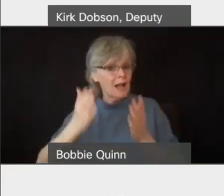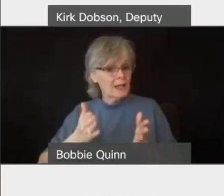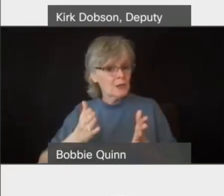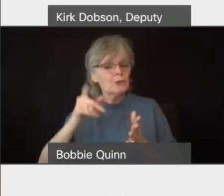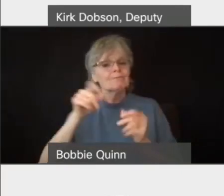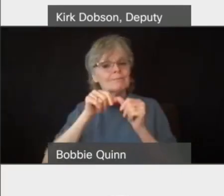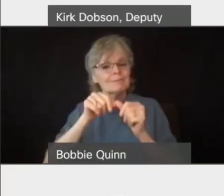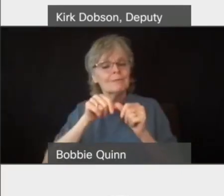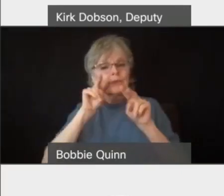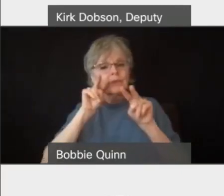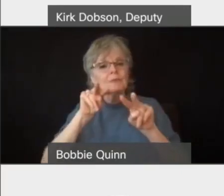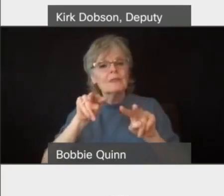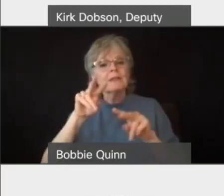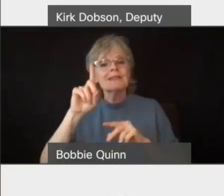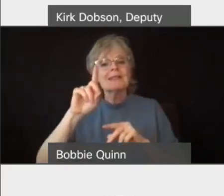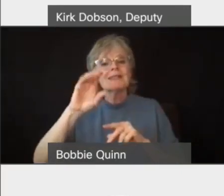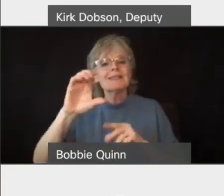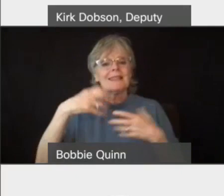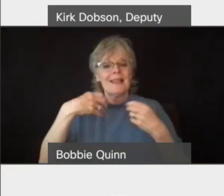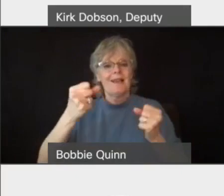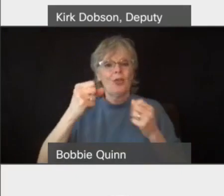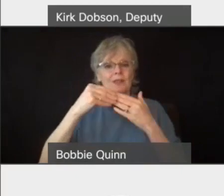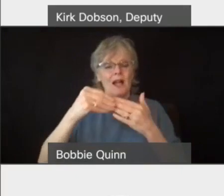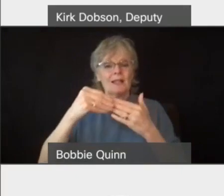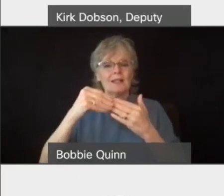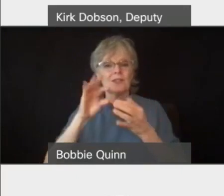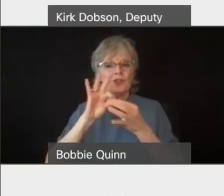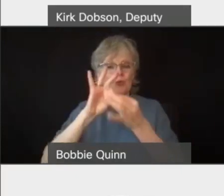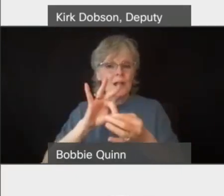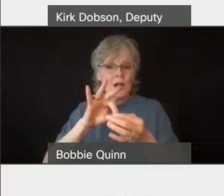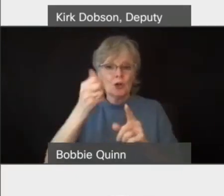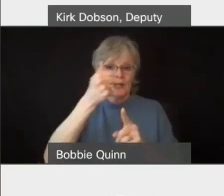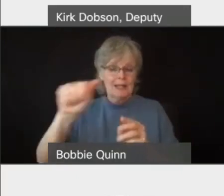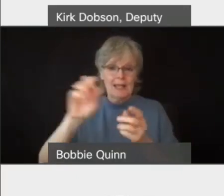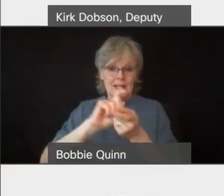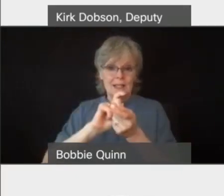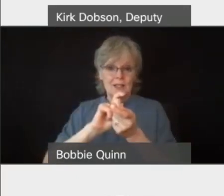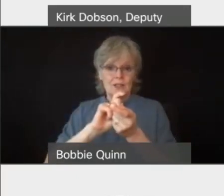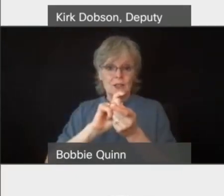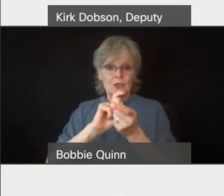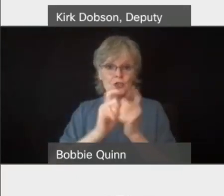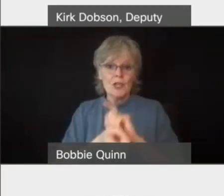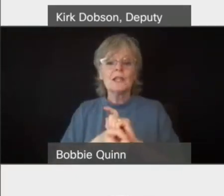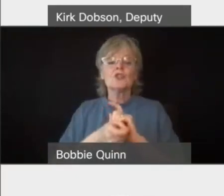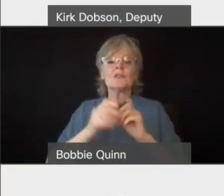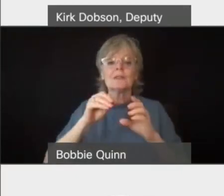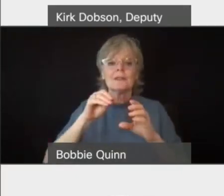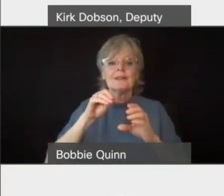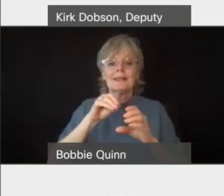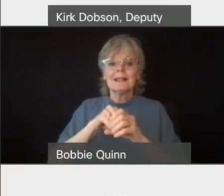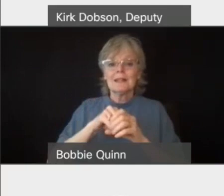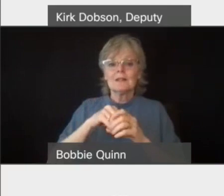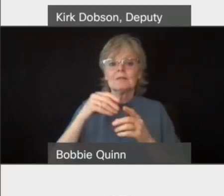monitor DC health guidance regarding any changes in practices in